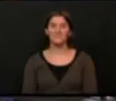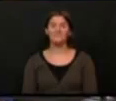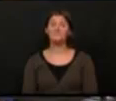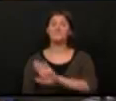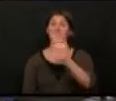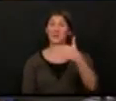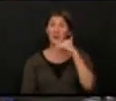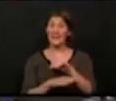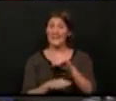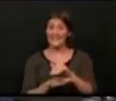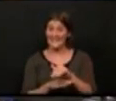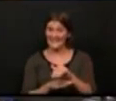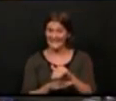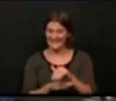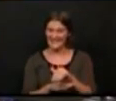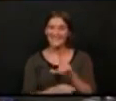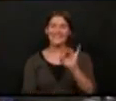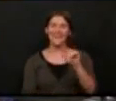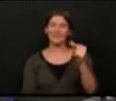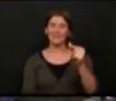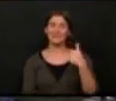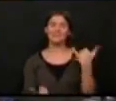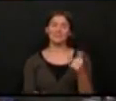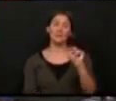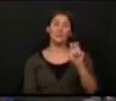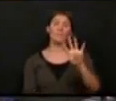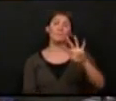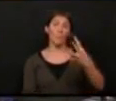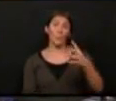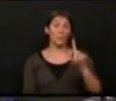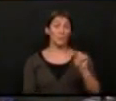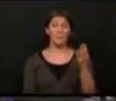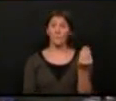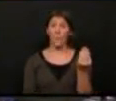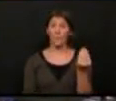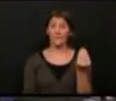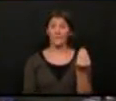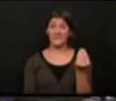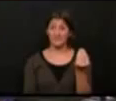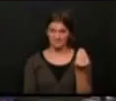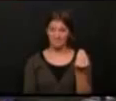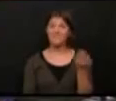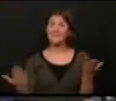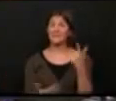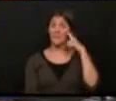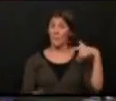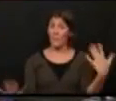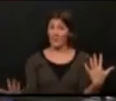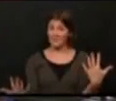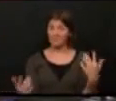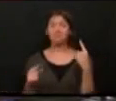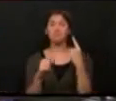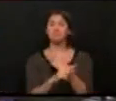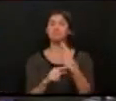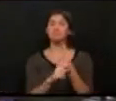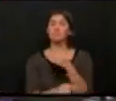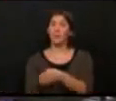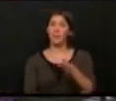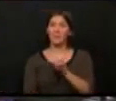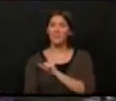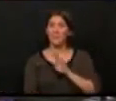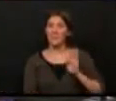Good evening. It's November 4th, 2014, and we're here for the